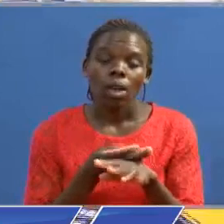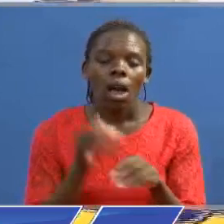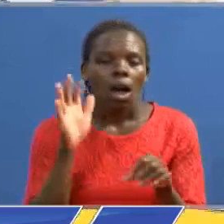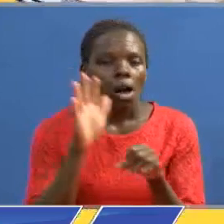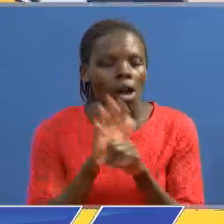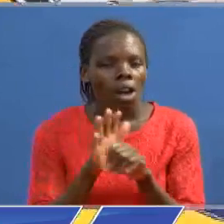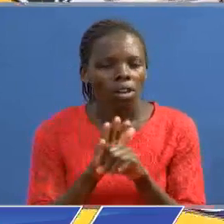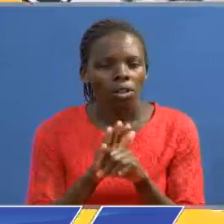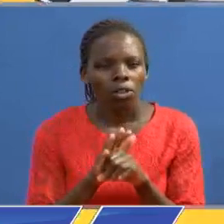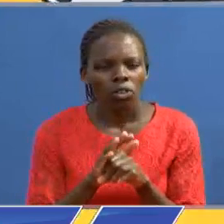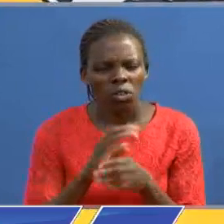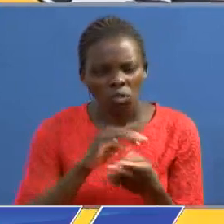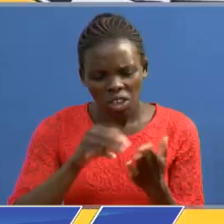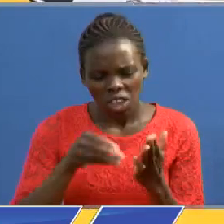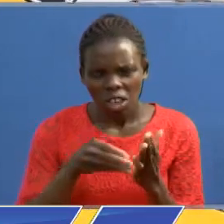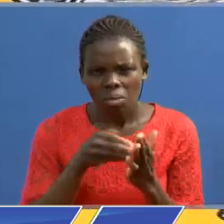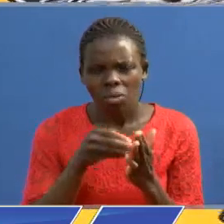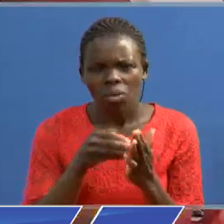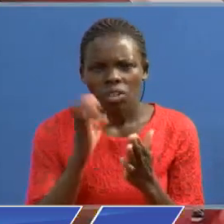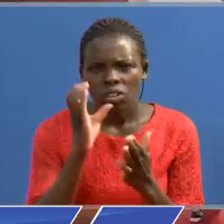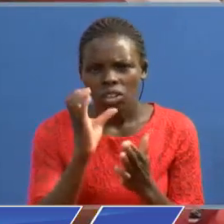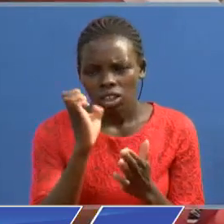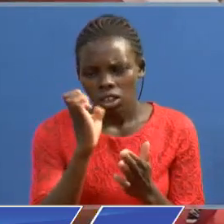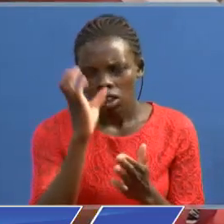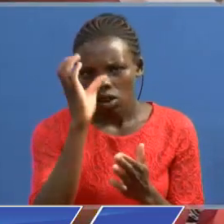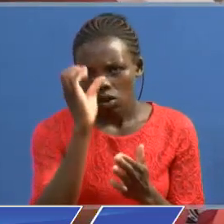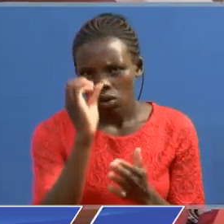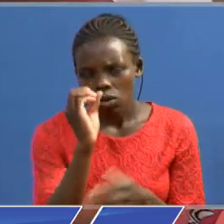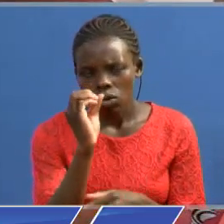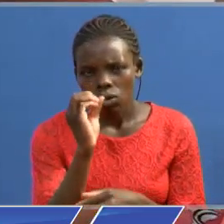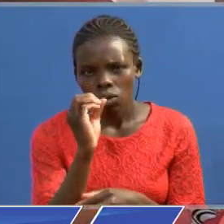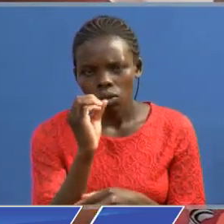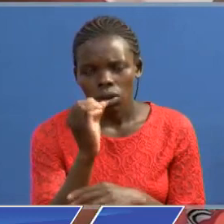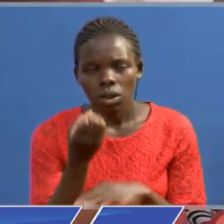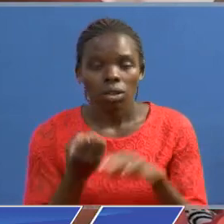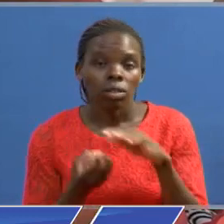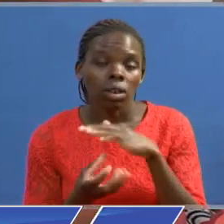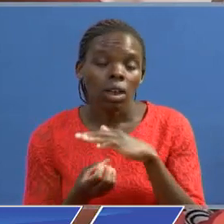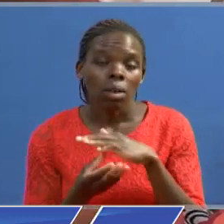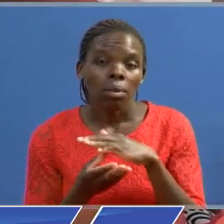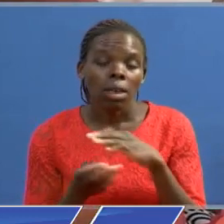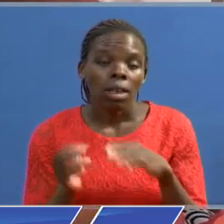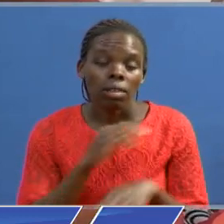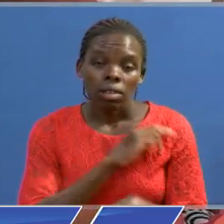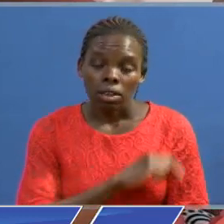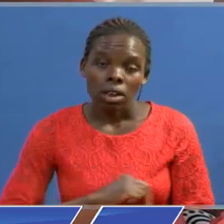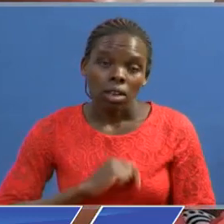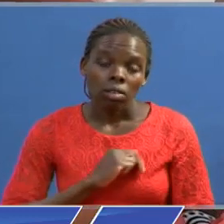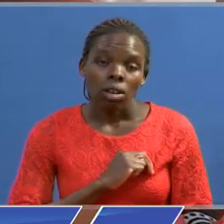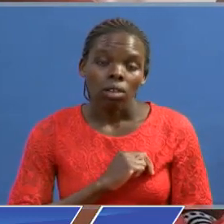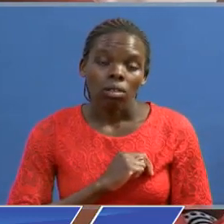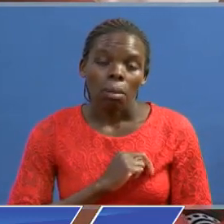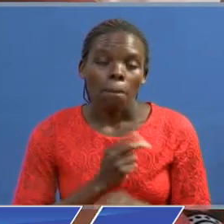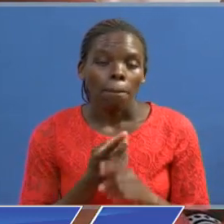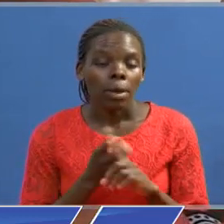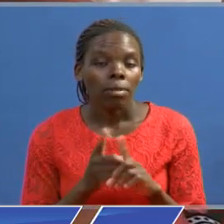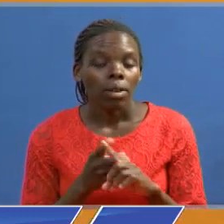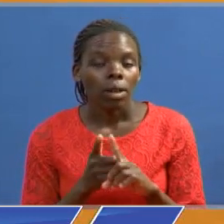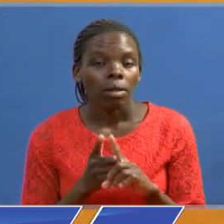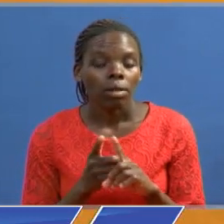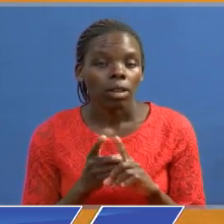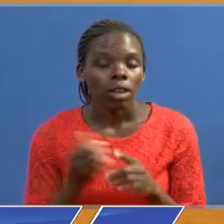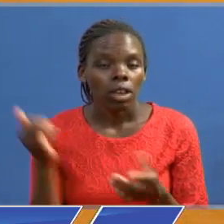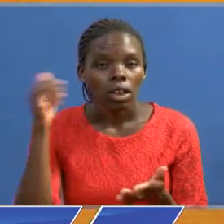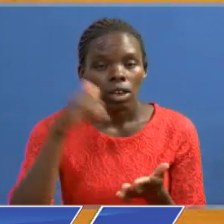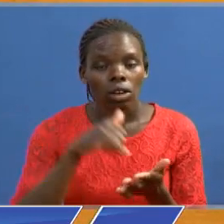of chemicals, Nubia Soap CEO Miss Kinuthia describes Nubia Soap as natural handcrafted soap made differently with products